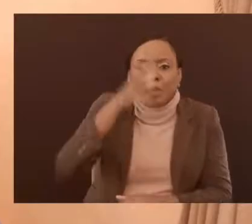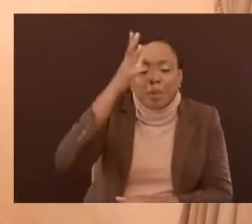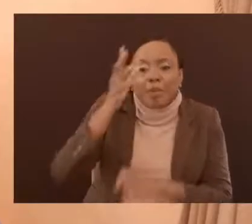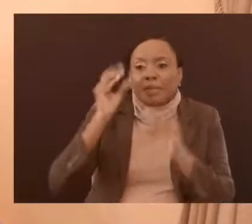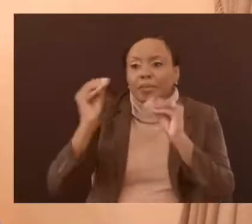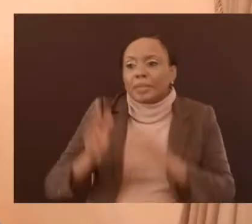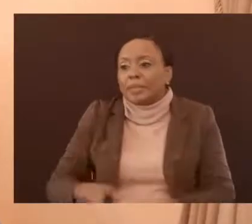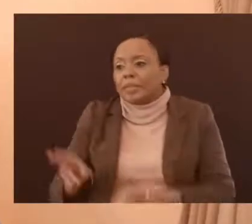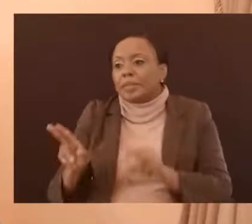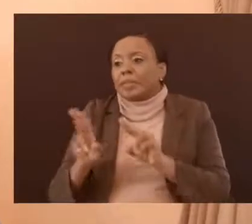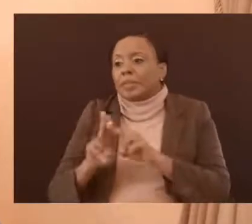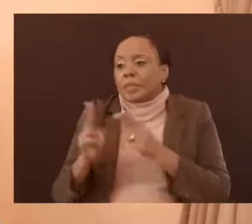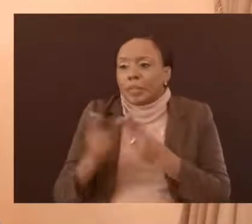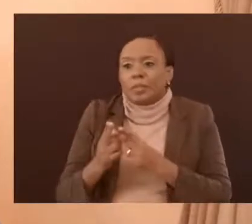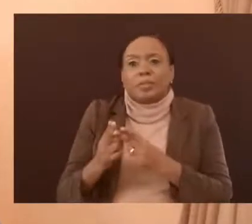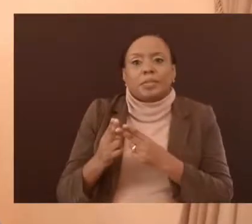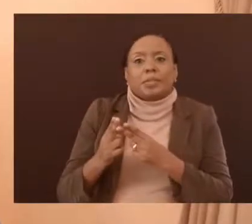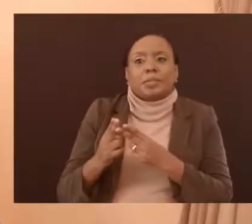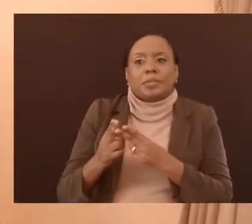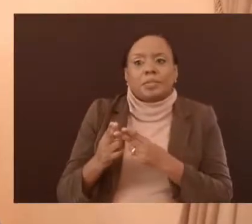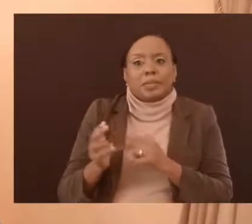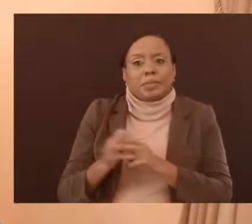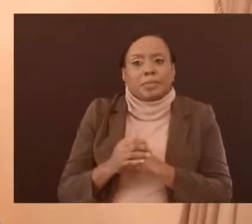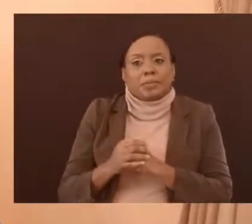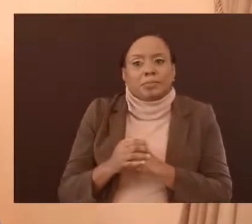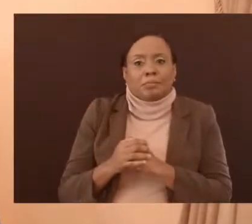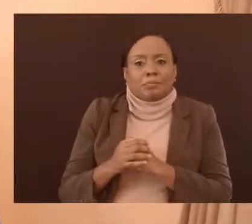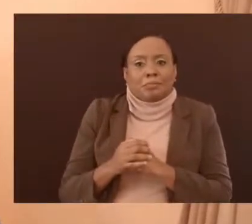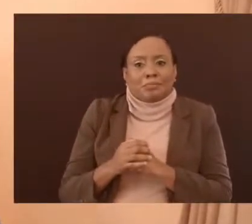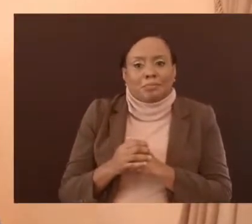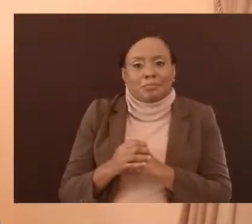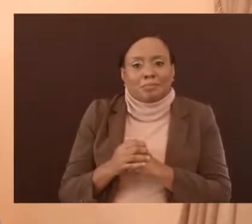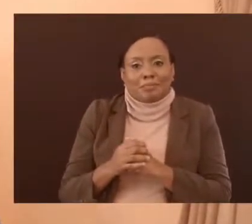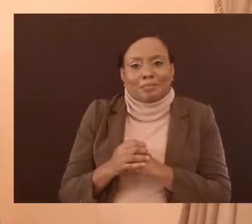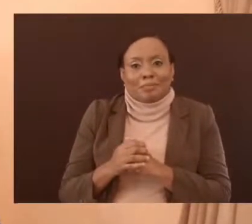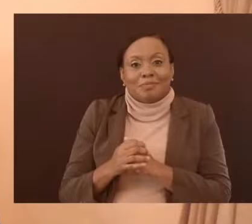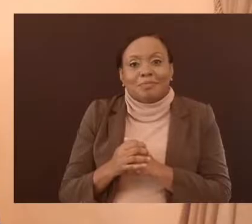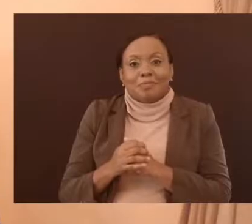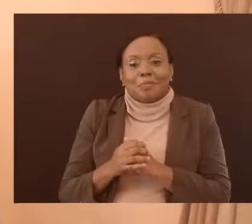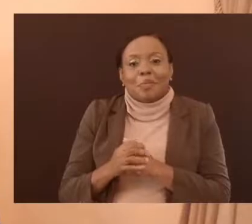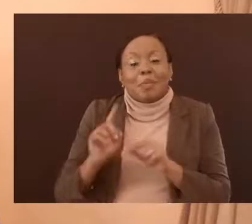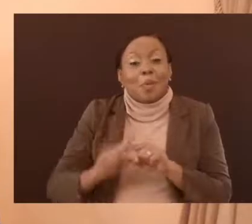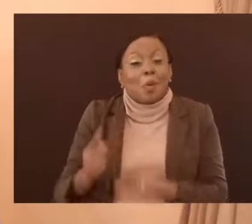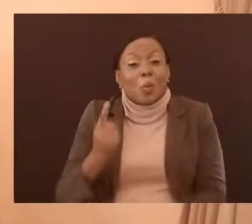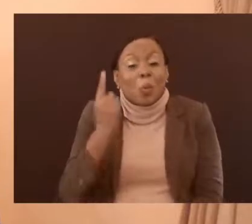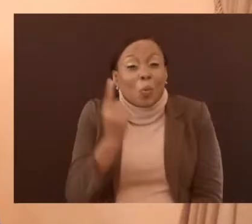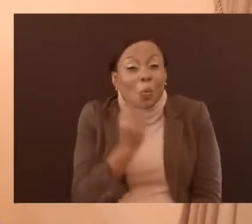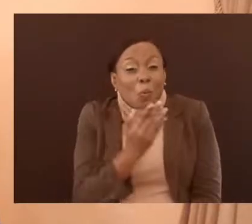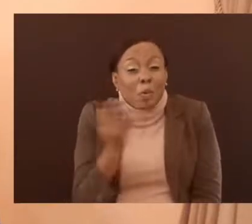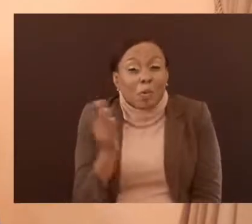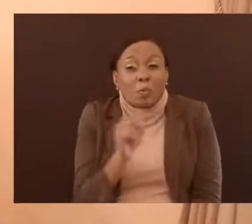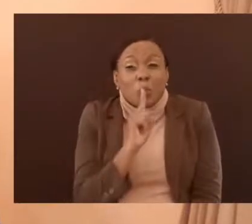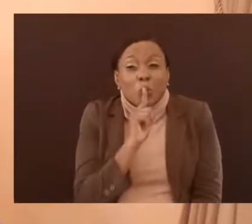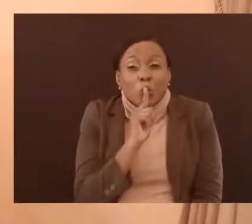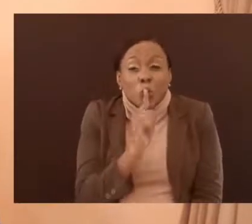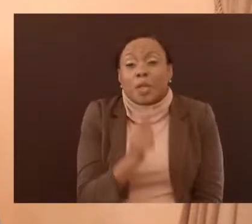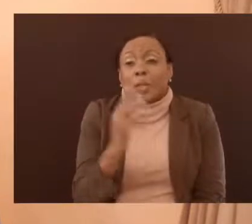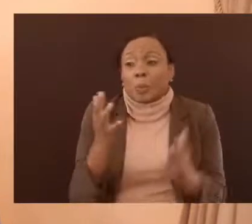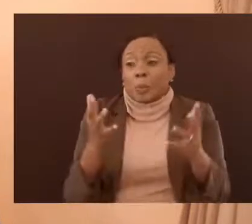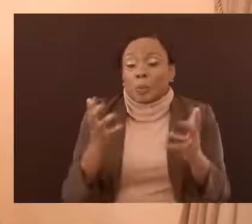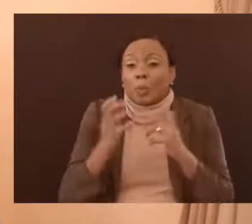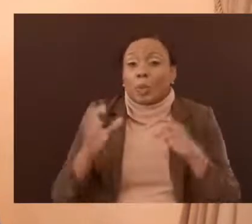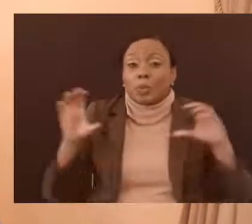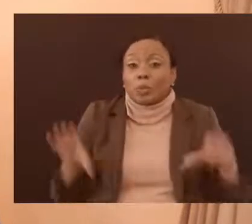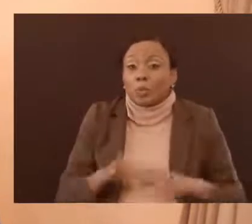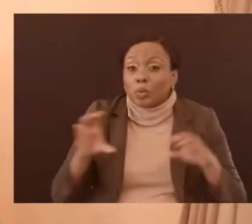from the consultations. But one of the things that we are going to do, that we are committed to doing, is making sure